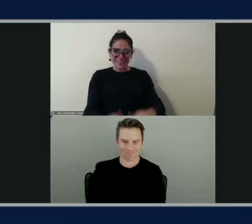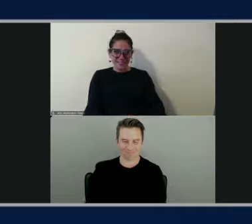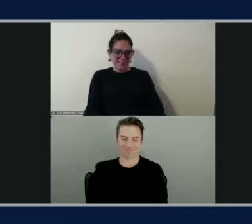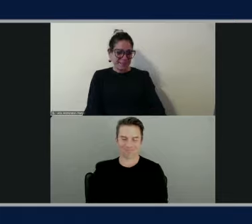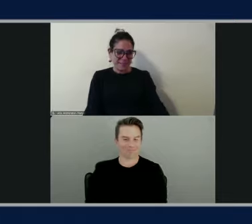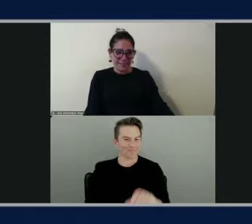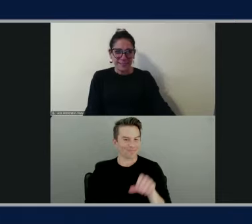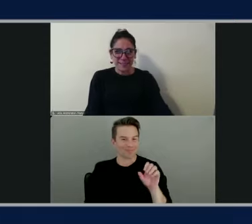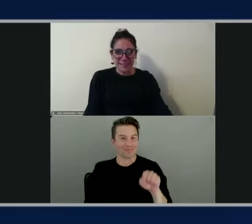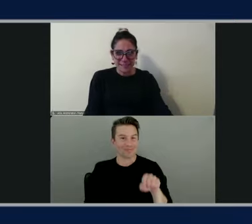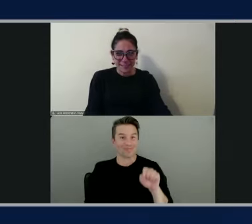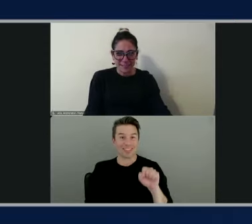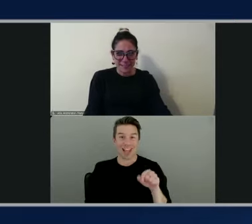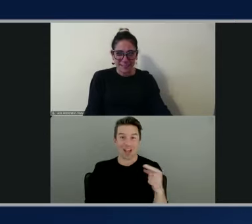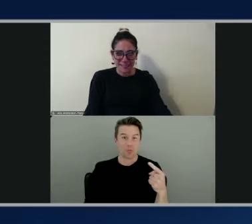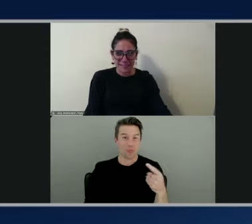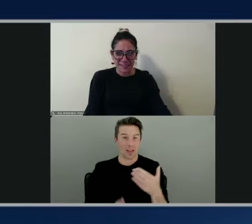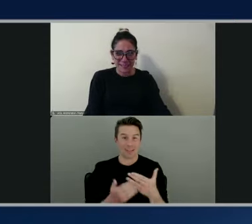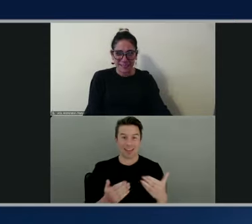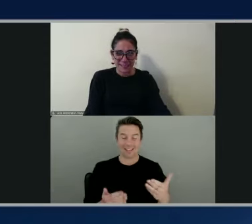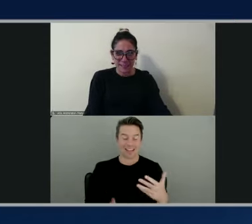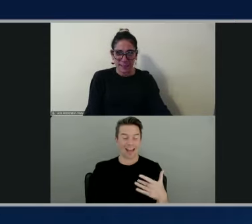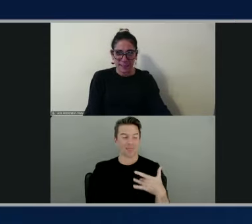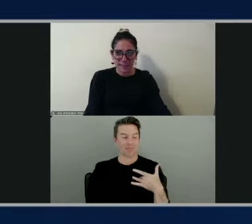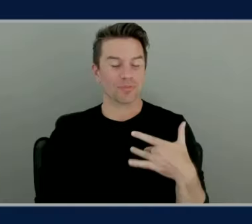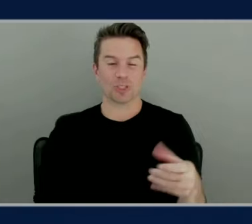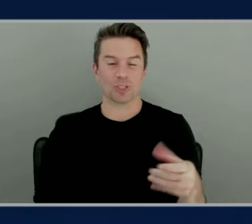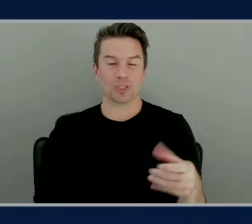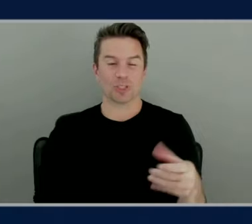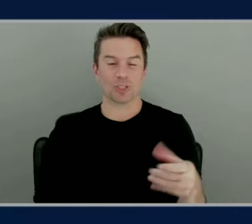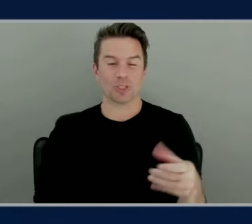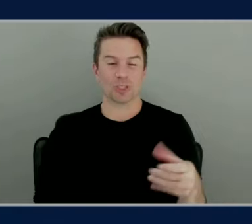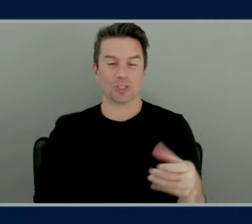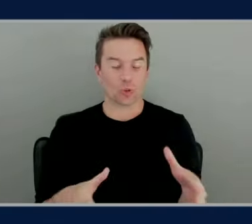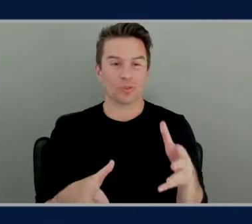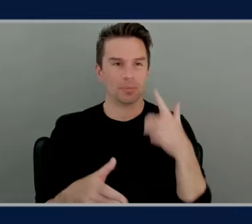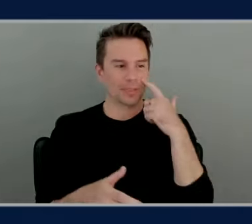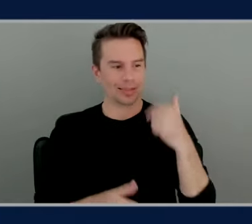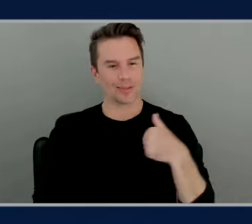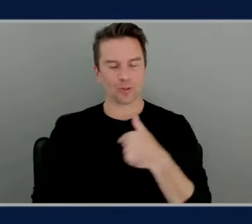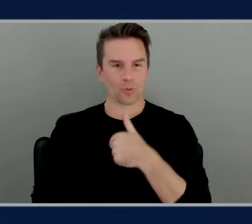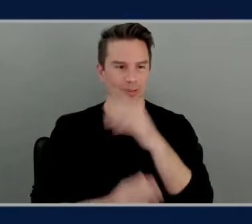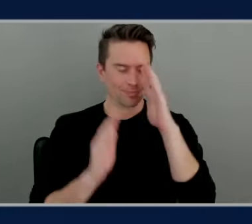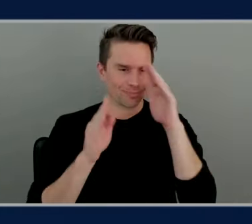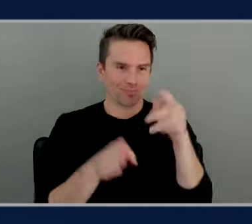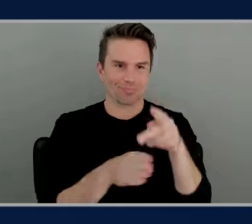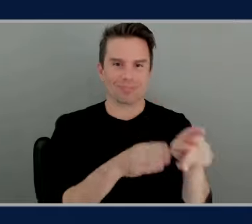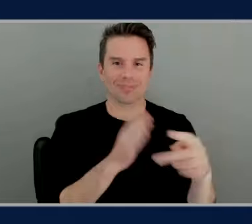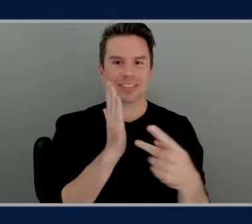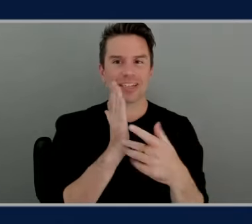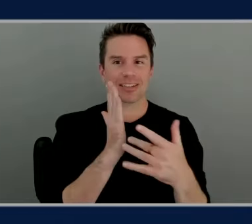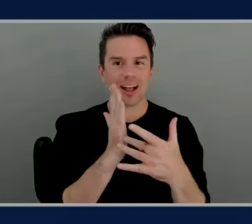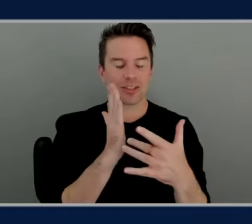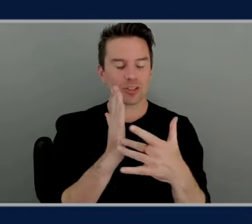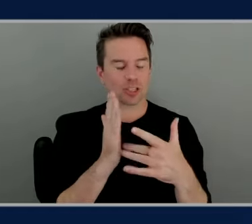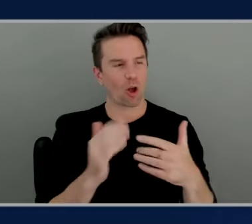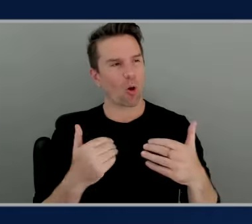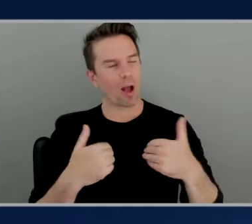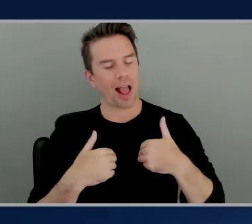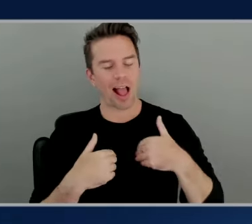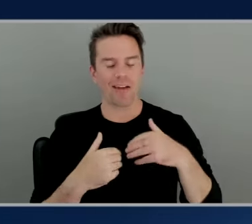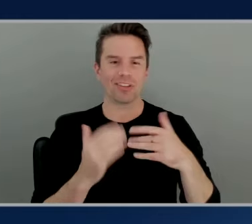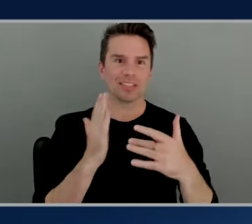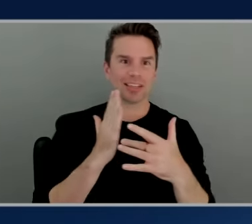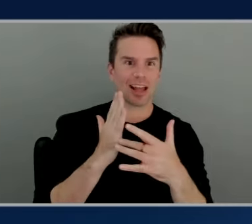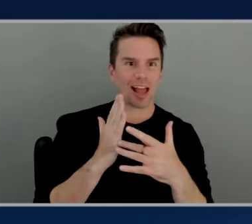being technologists is, hey, we're going to go do this cool technology, and it's going to be awesome. Here's the architecture and the graphic charts. But being able to tie it back to a